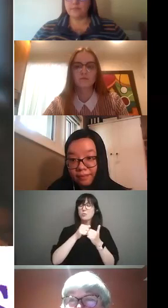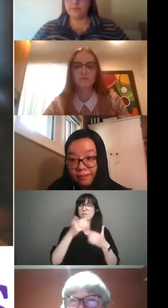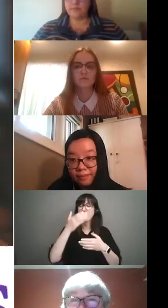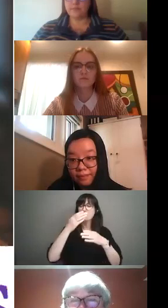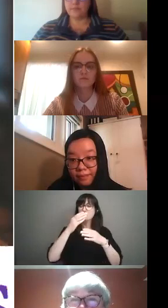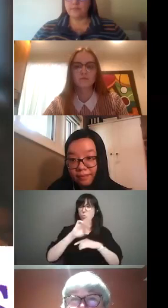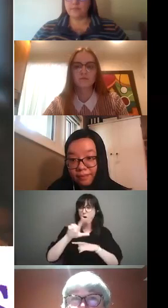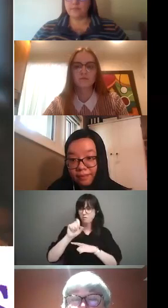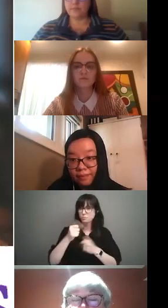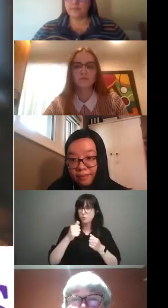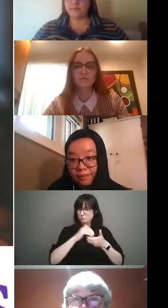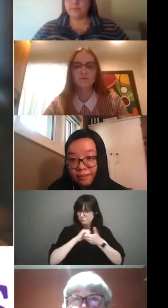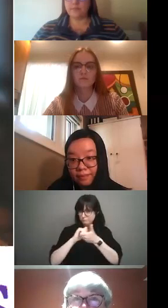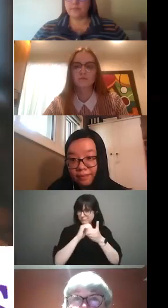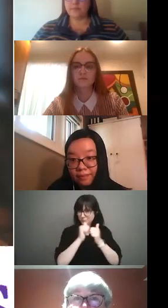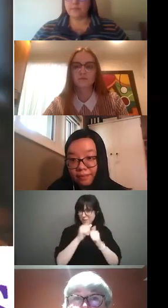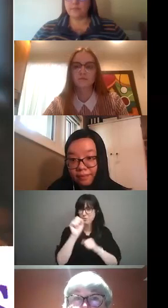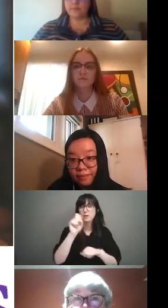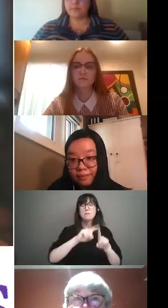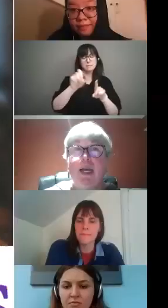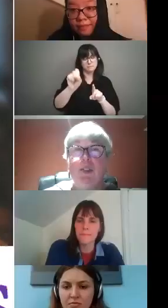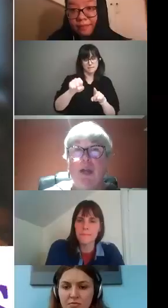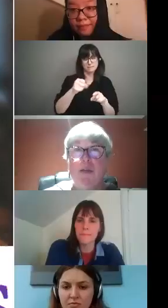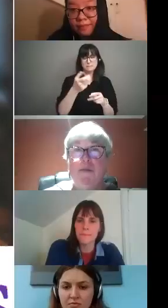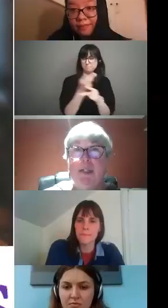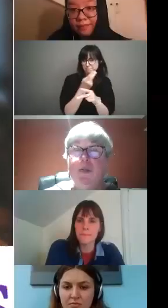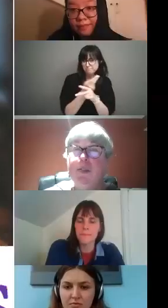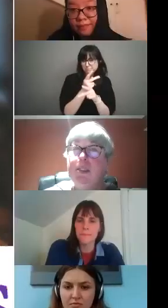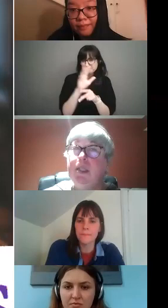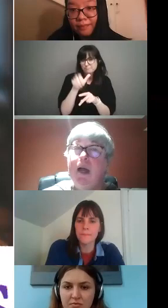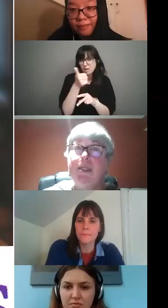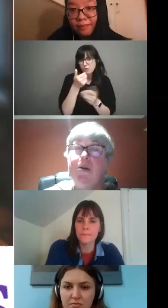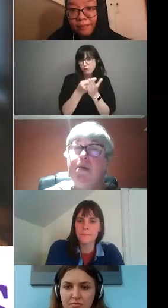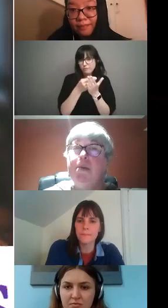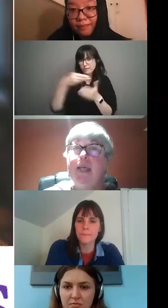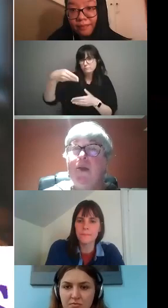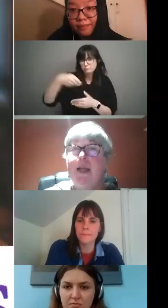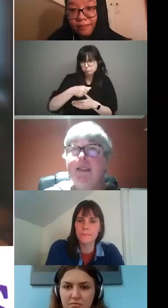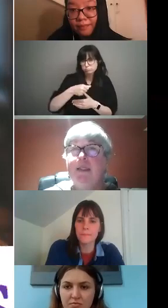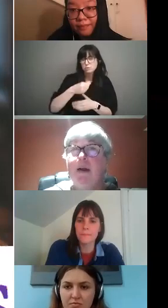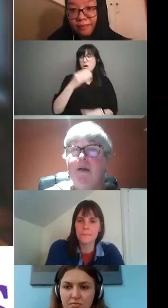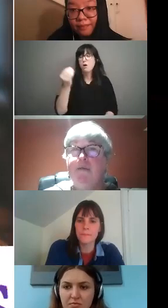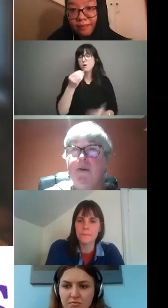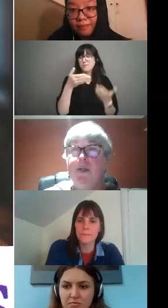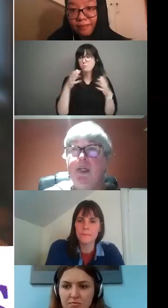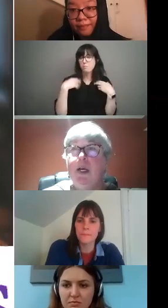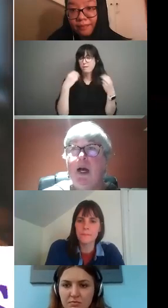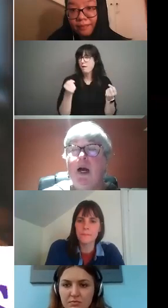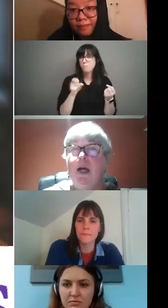collaboration here. But yes, we are definitely looking at other funding sources. Ontario Public Health hasn't